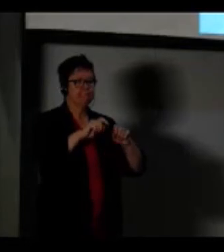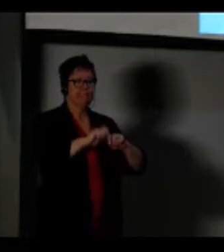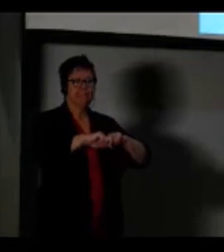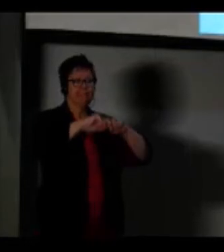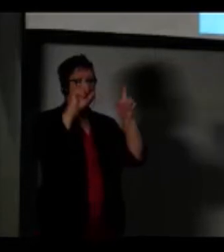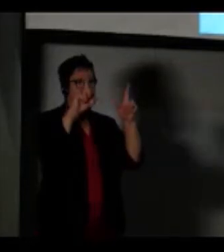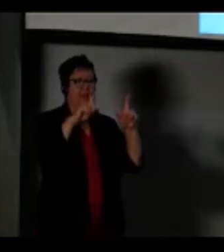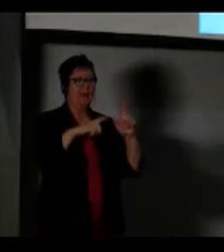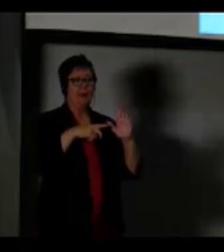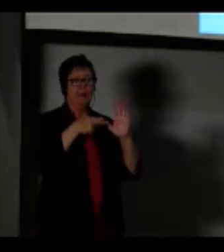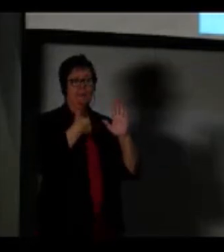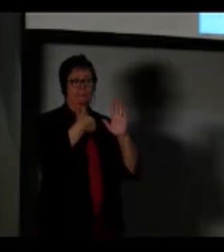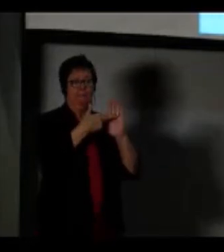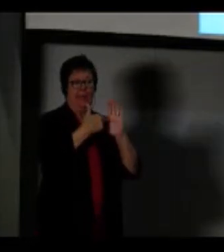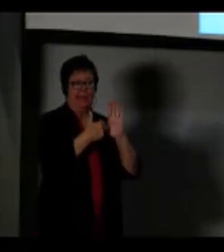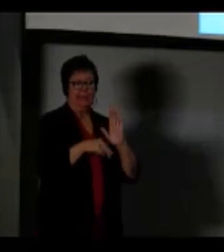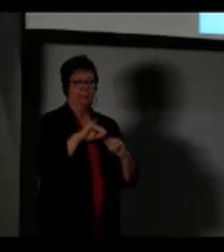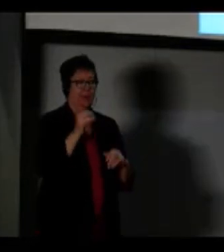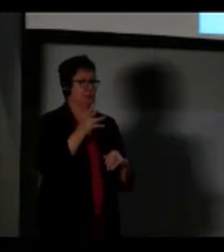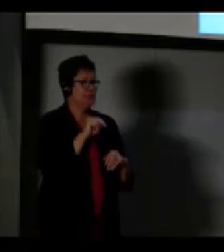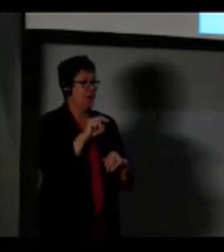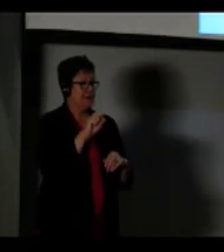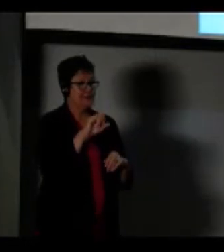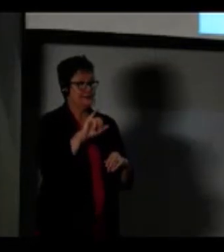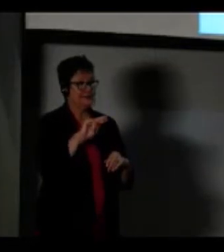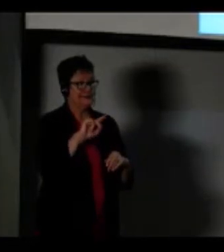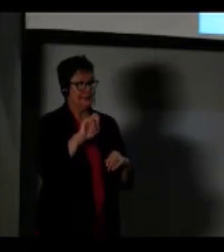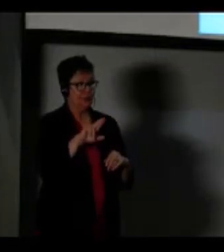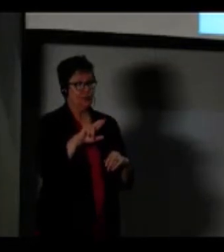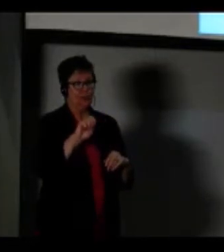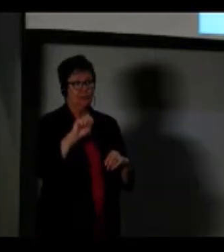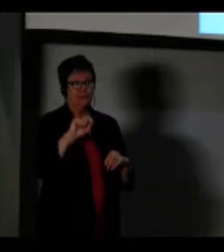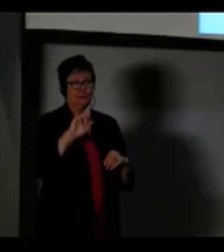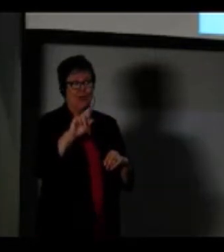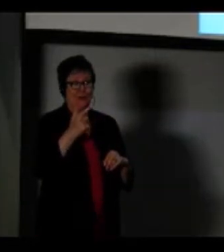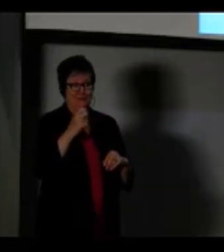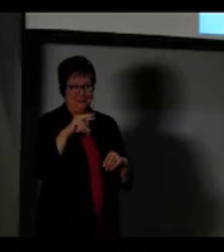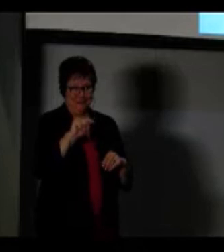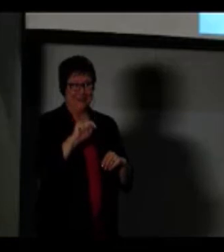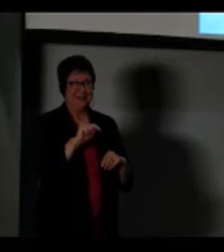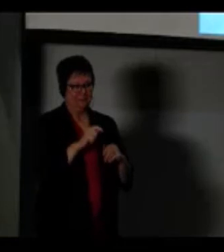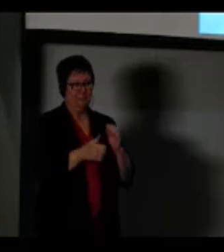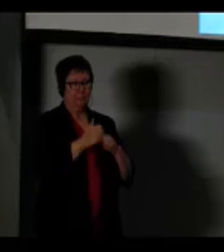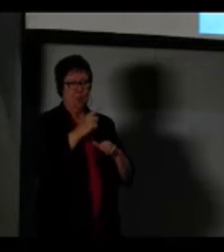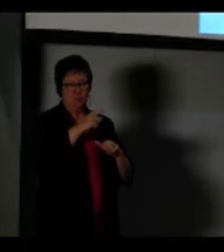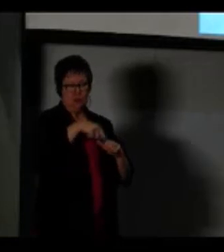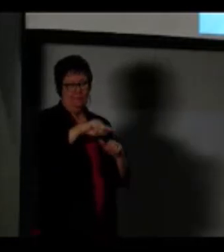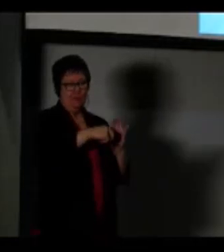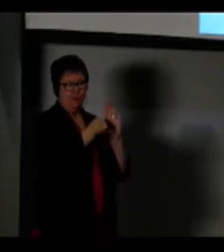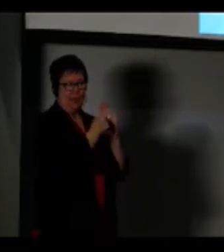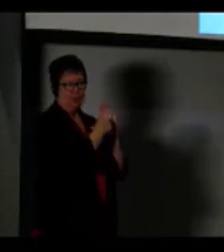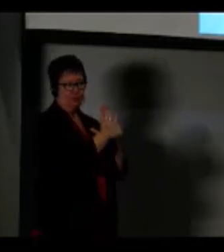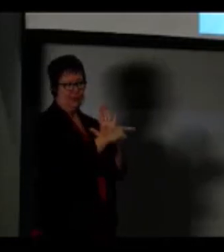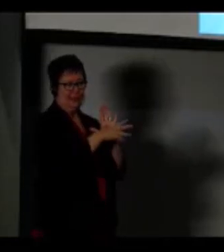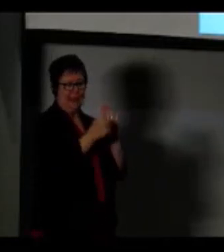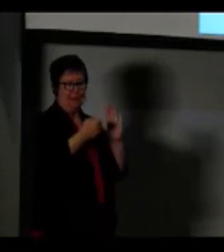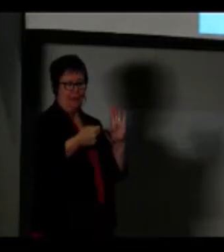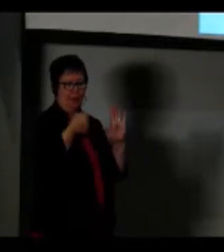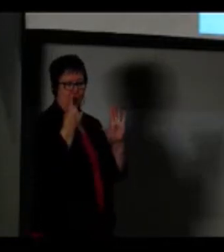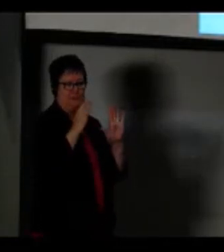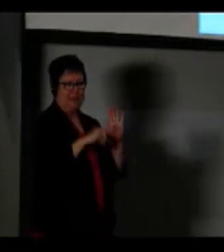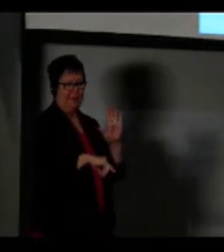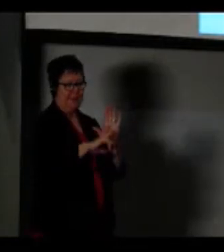by John Singer Sargent from our collection. And most of you in the audience will have no trouble reading this page or understanding